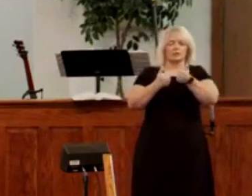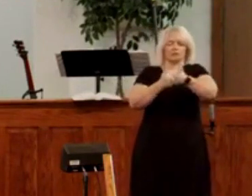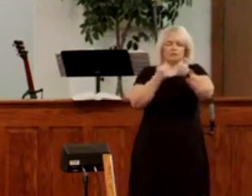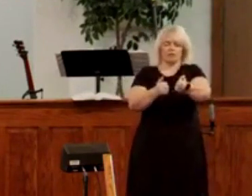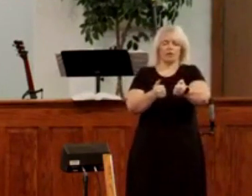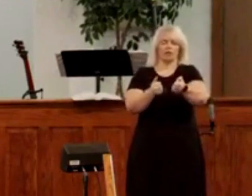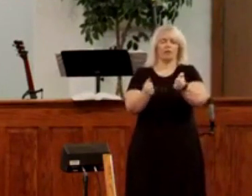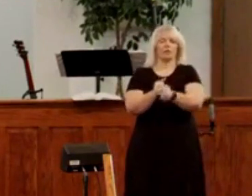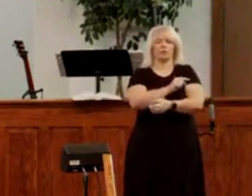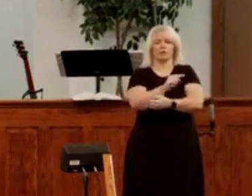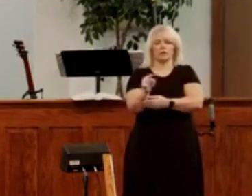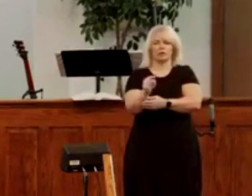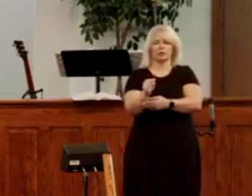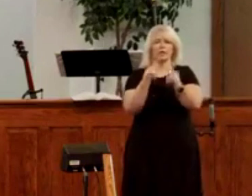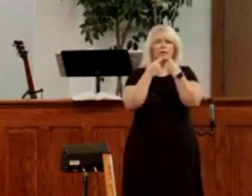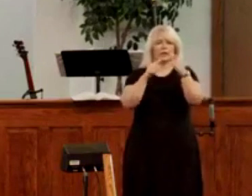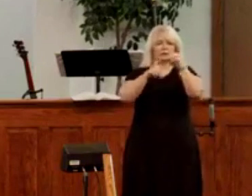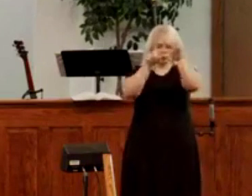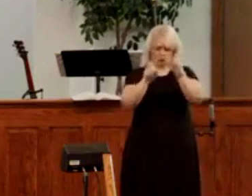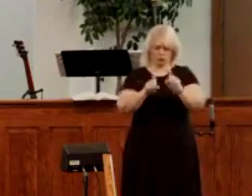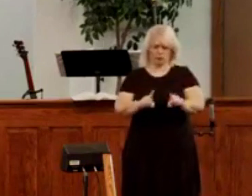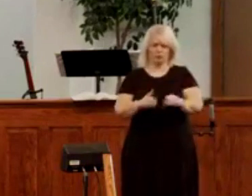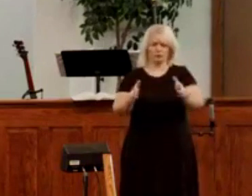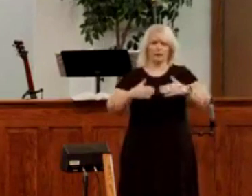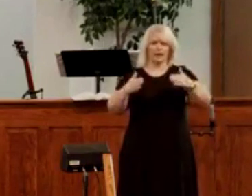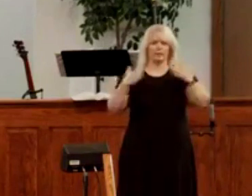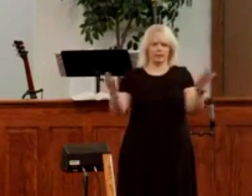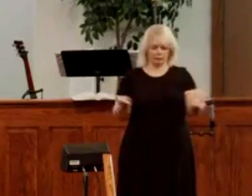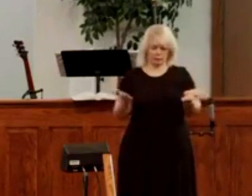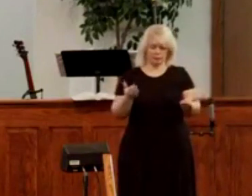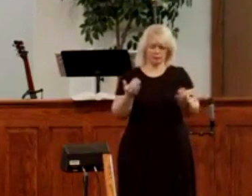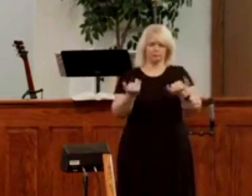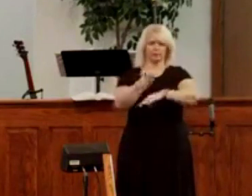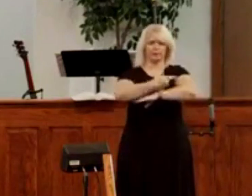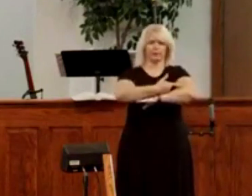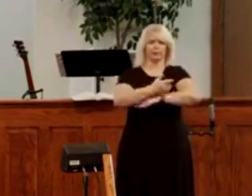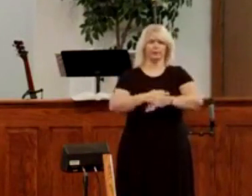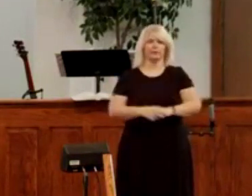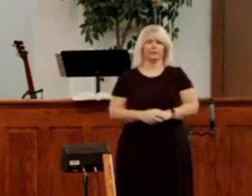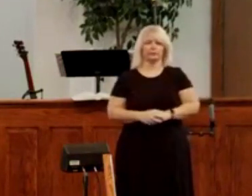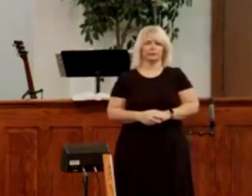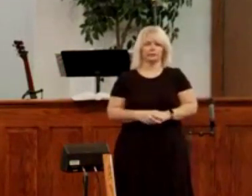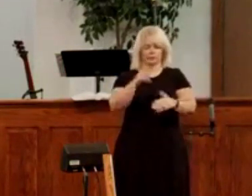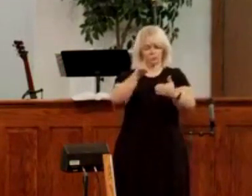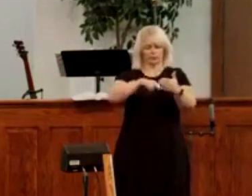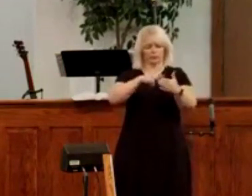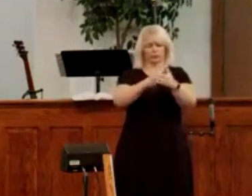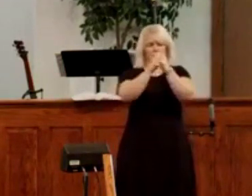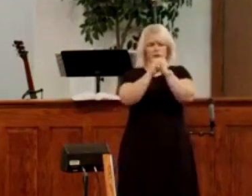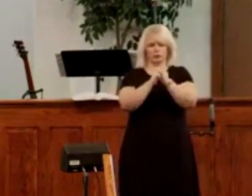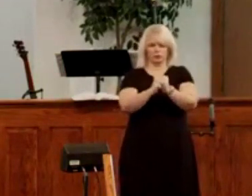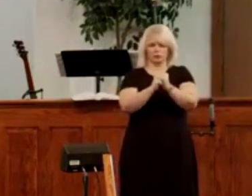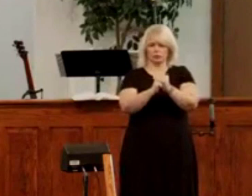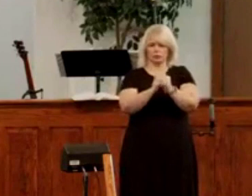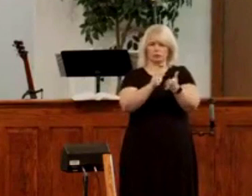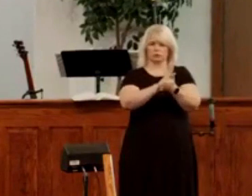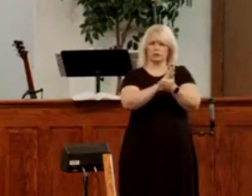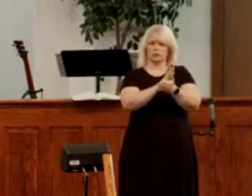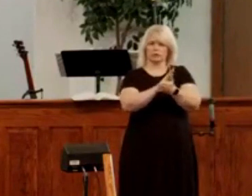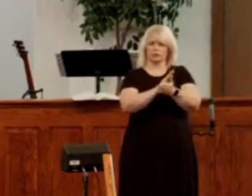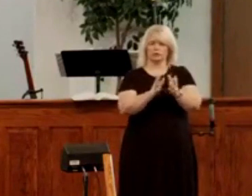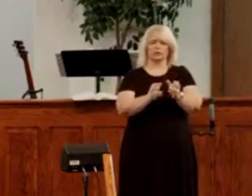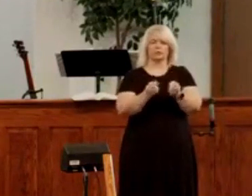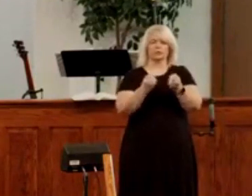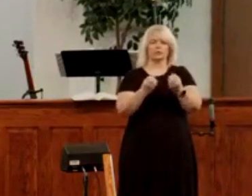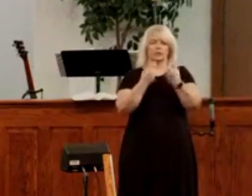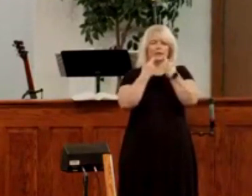questions you might have about our church. But we're just glad that you're with us today. Please read your worship guide. There's a lot of announcements and things in there.